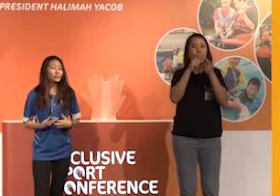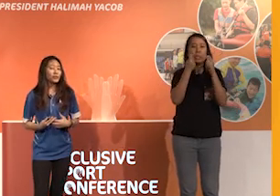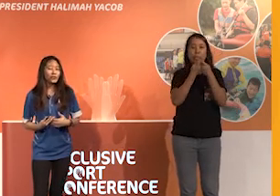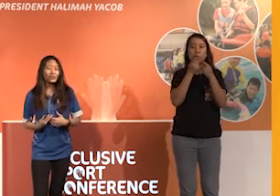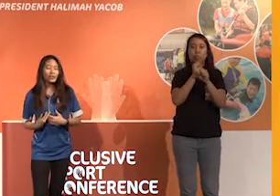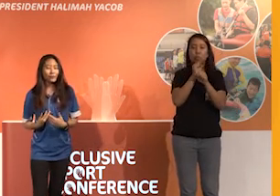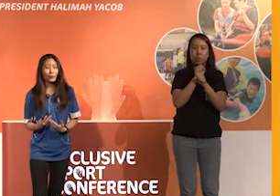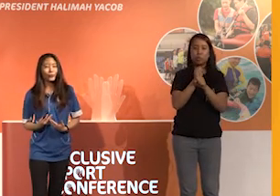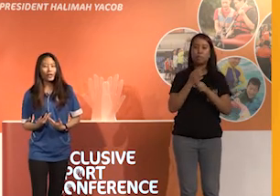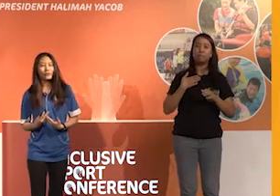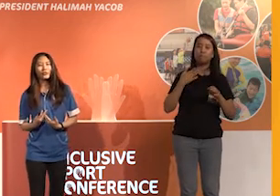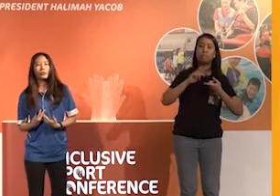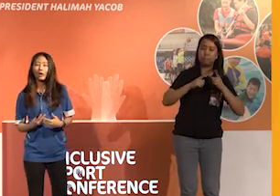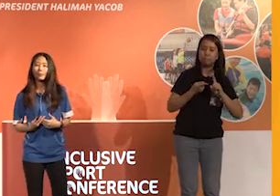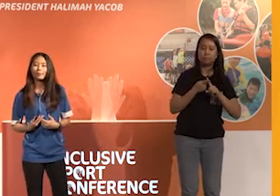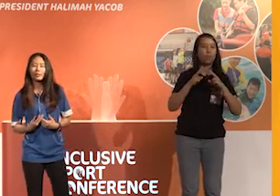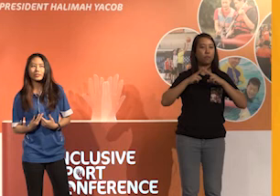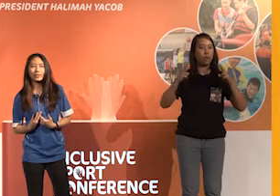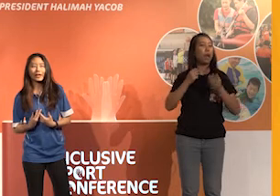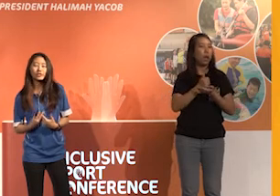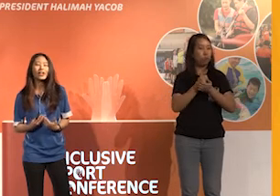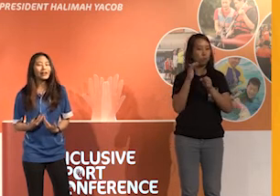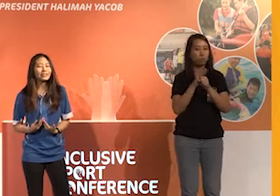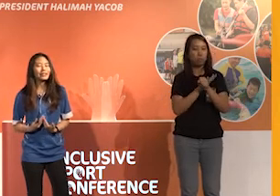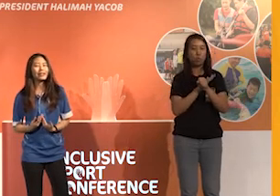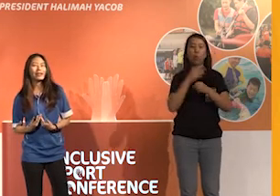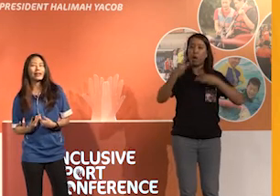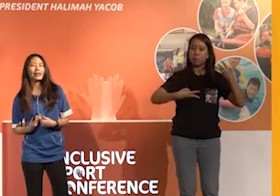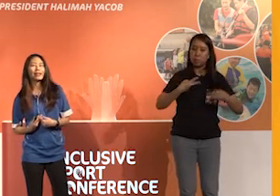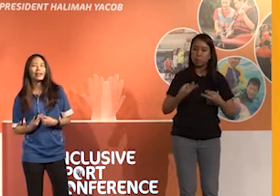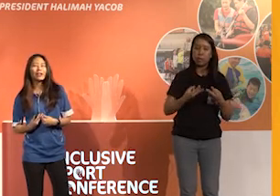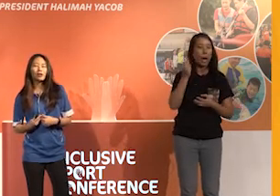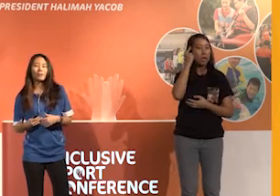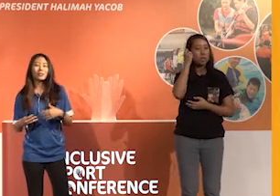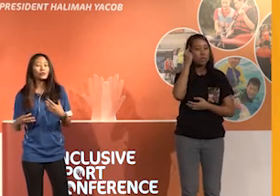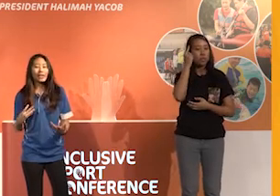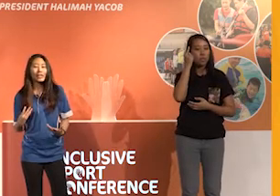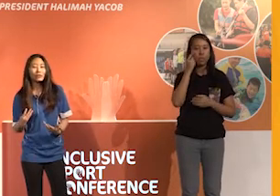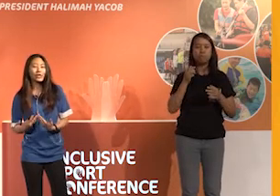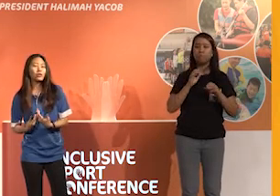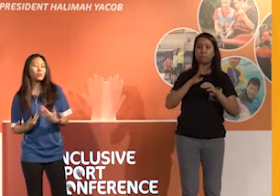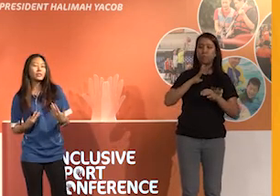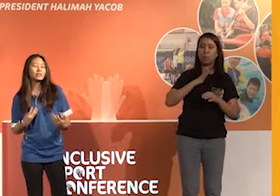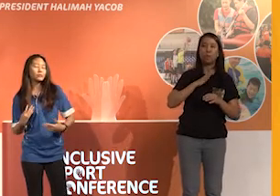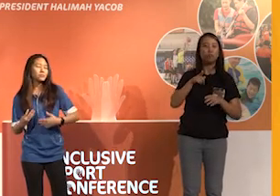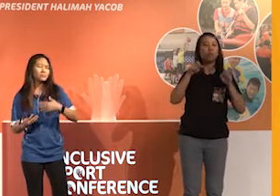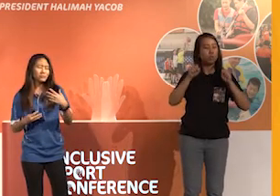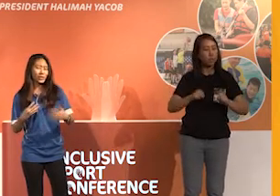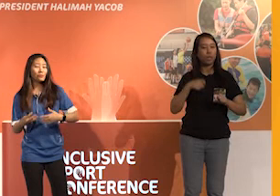teammates were very helpful and very welcoming because they actually understand that like it's okay. We can